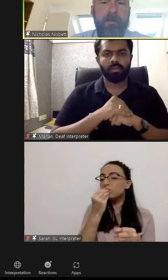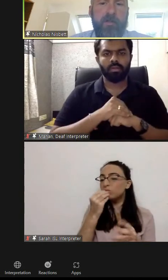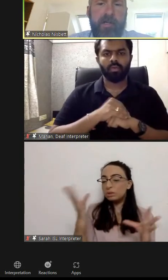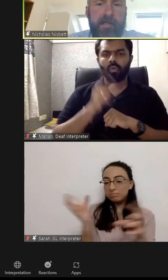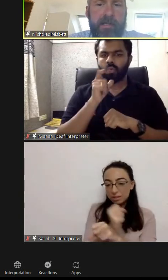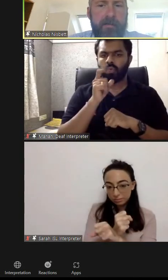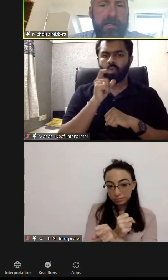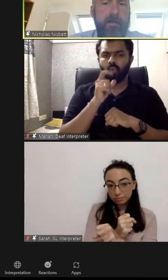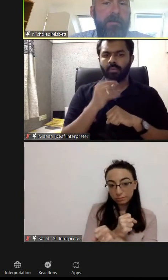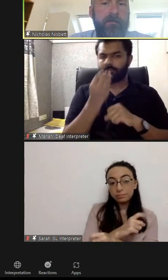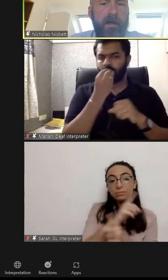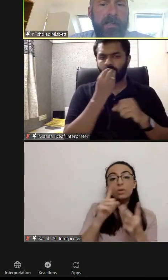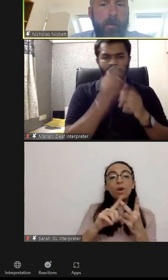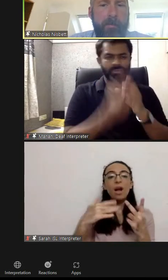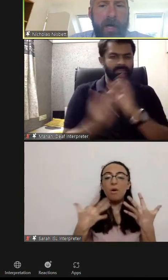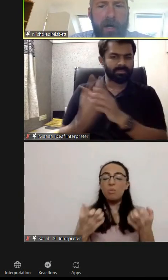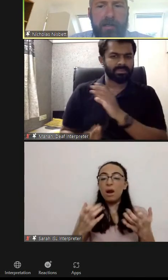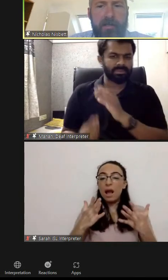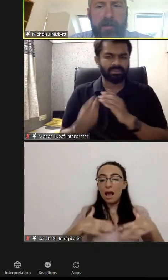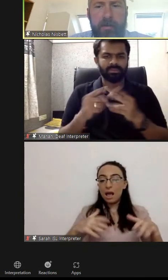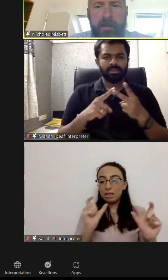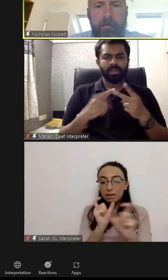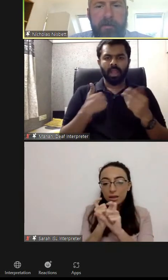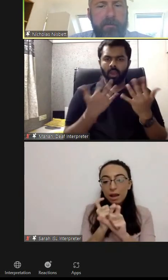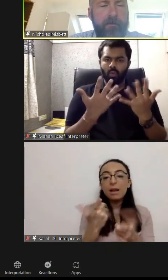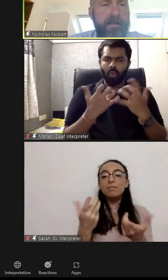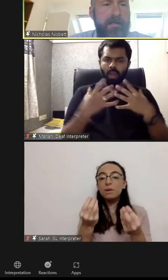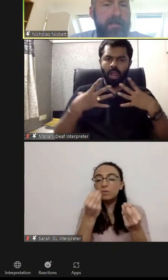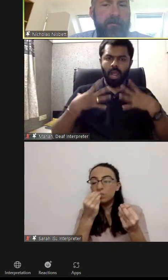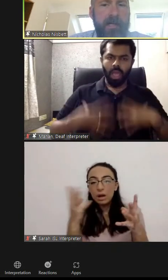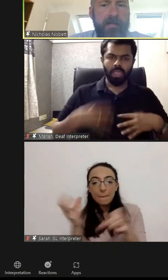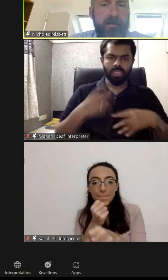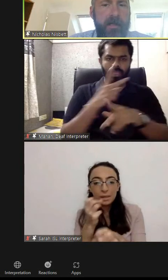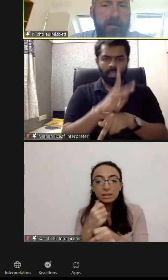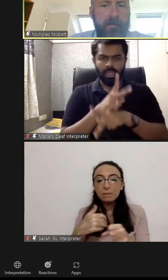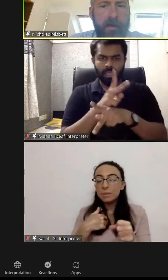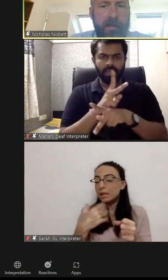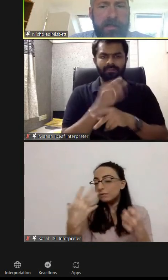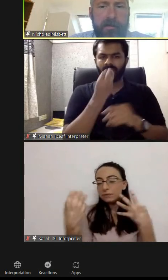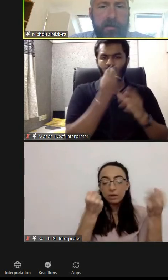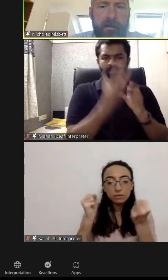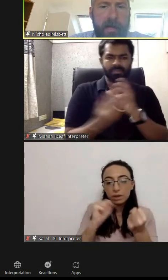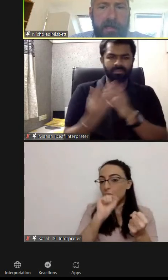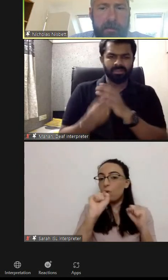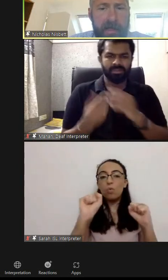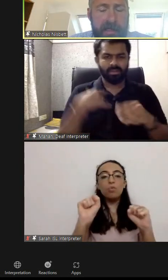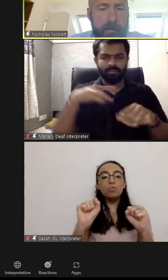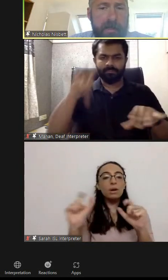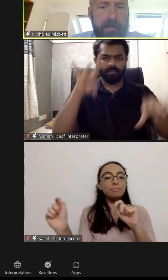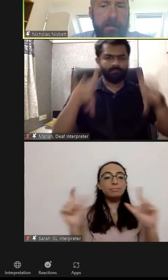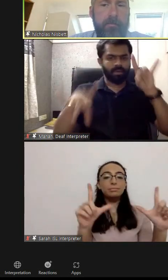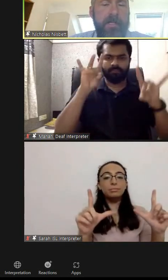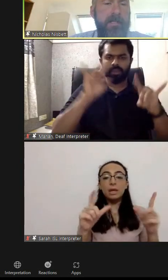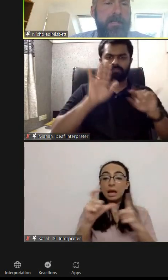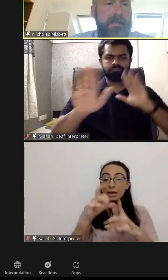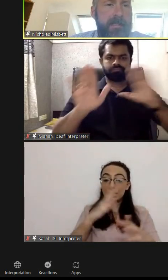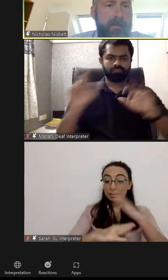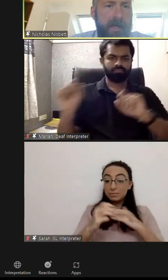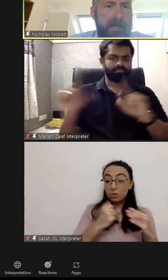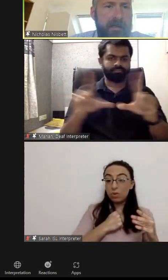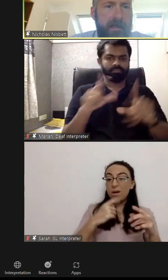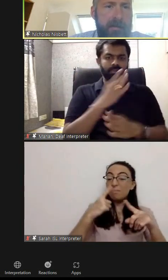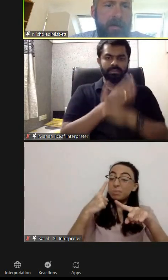health and nutrition services often find their way barred due to a number of different factors in relation not only to their disability, but to the prejudice